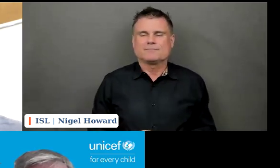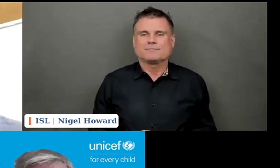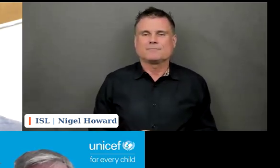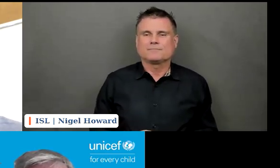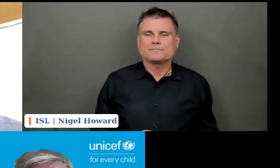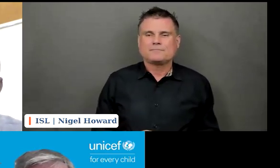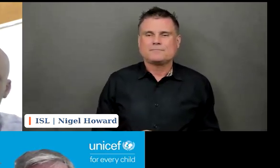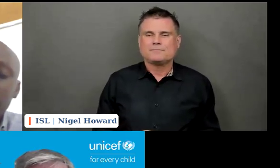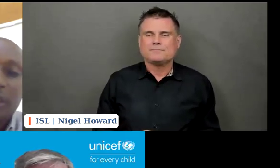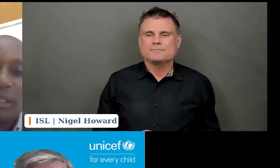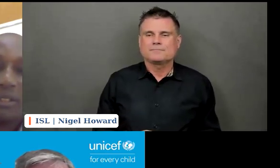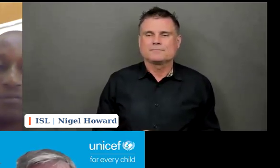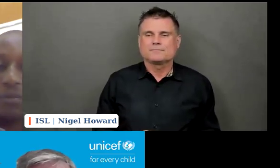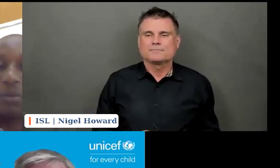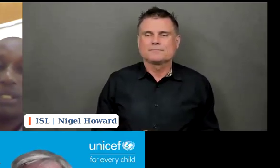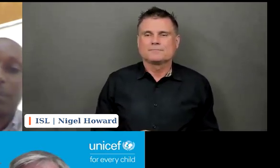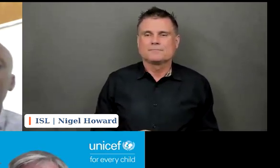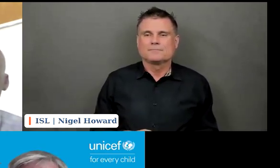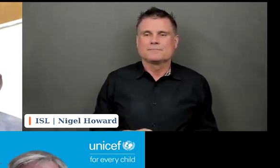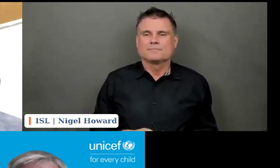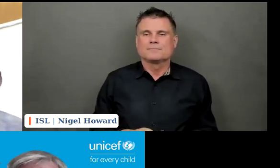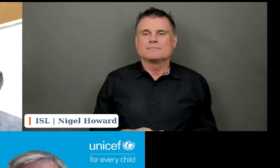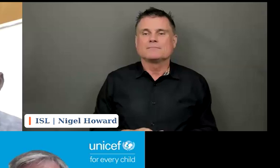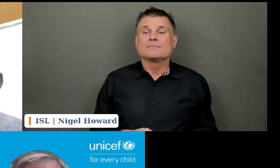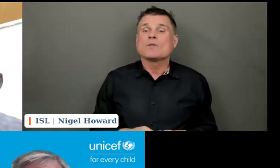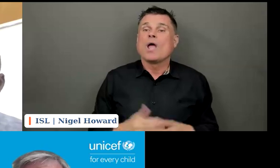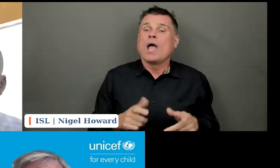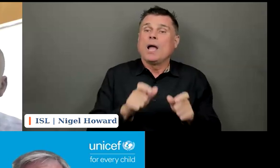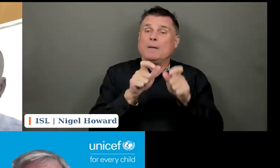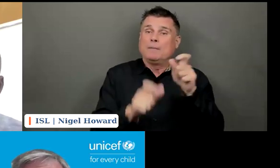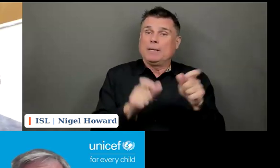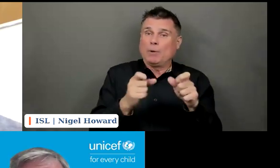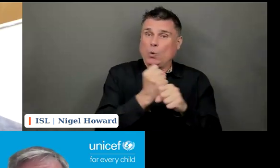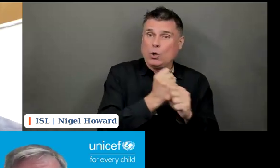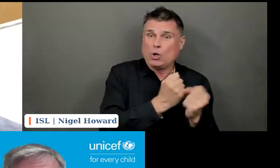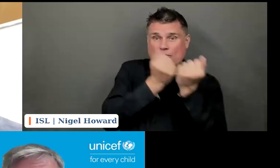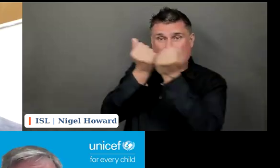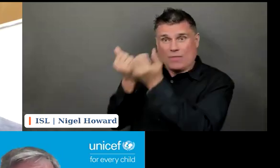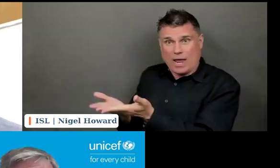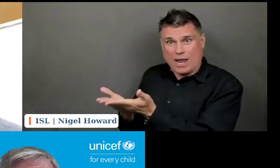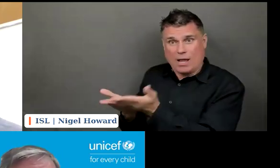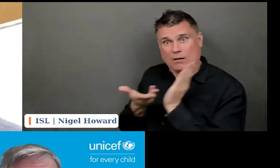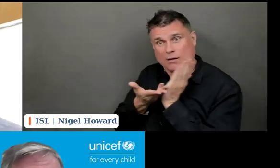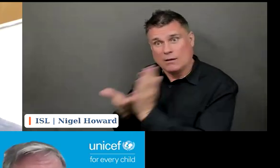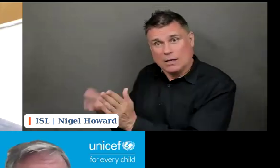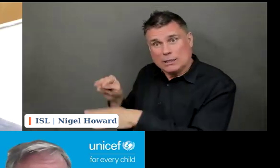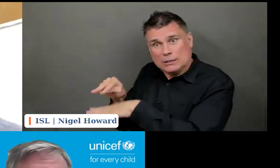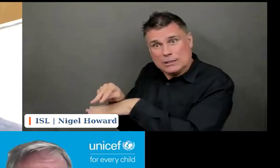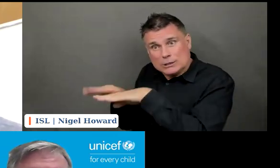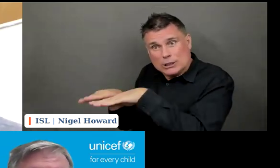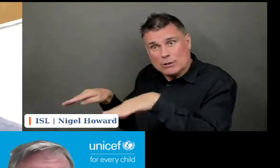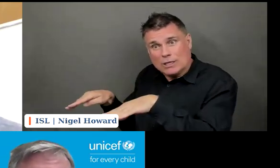aspects, so they found it easy for them to provide different services to